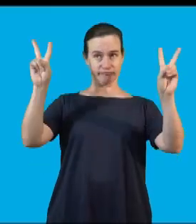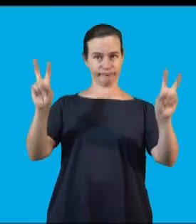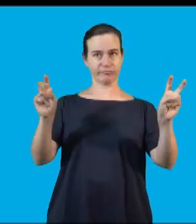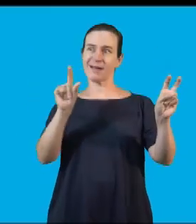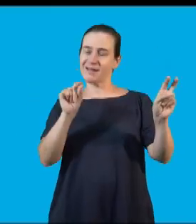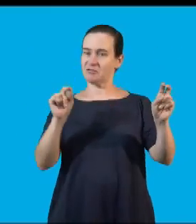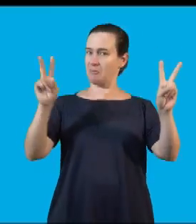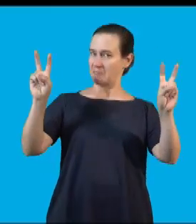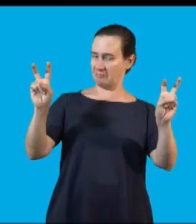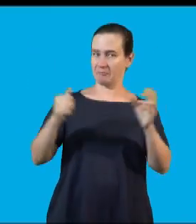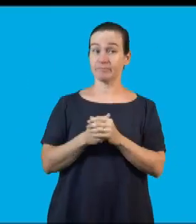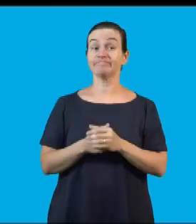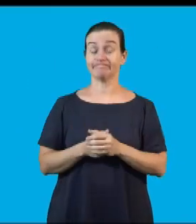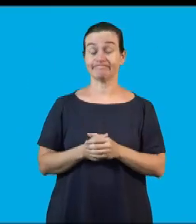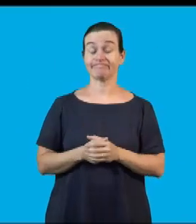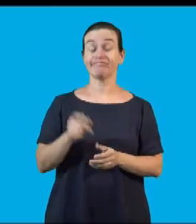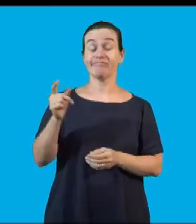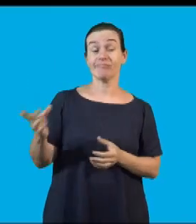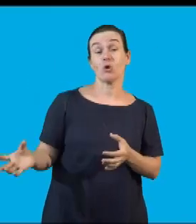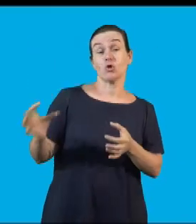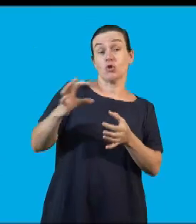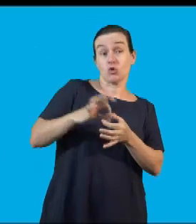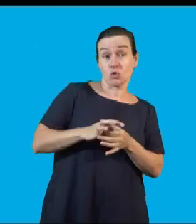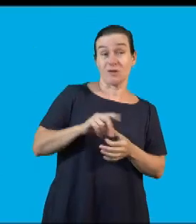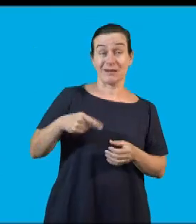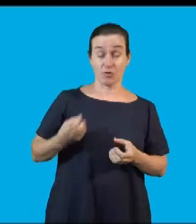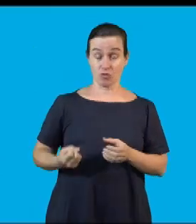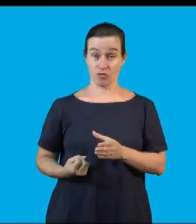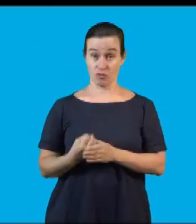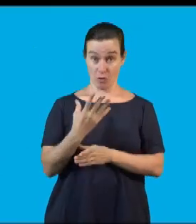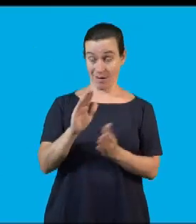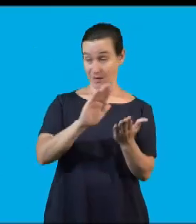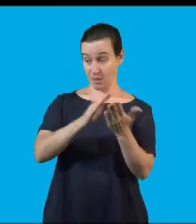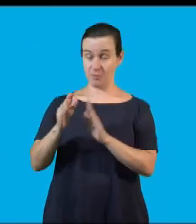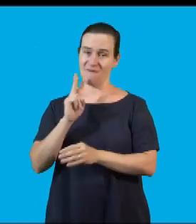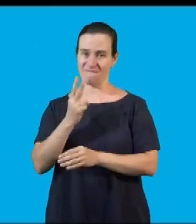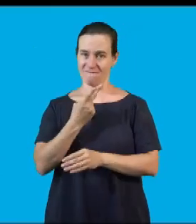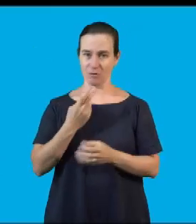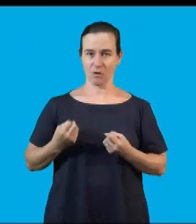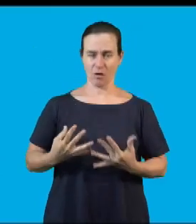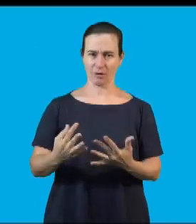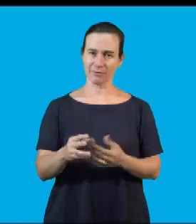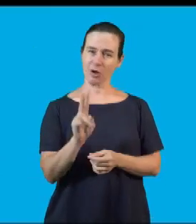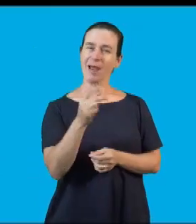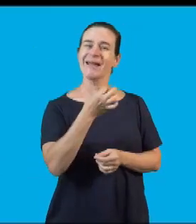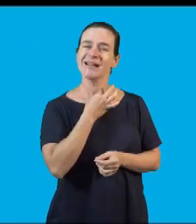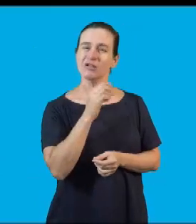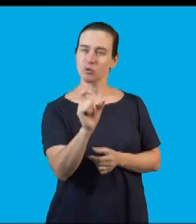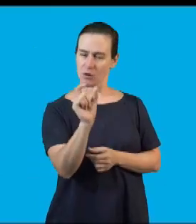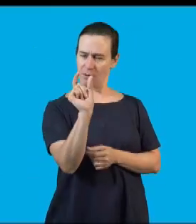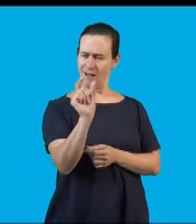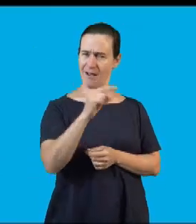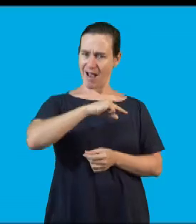headline on the poster. Join us in growing a community vegetable garden. The word us includes